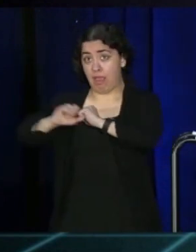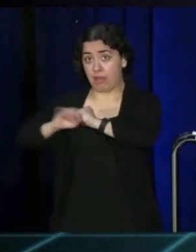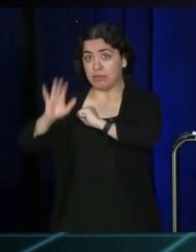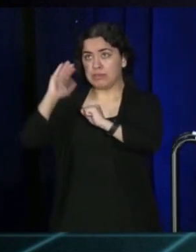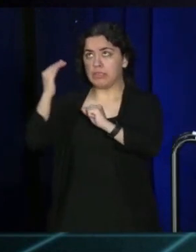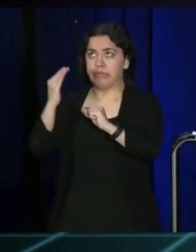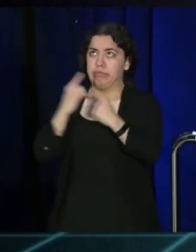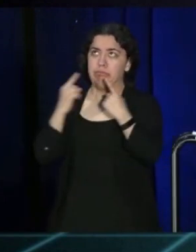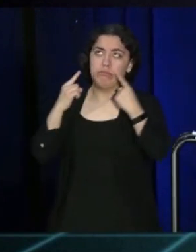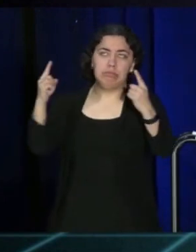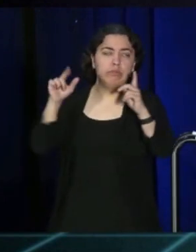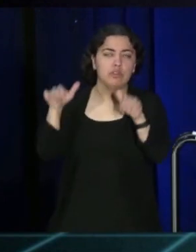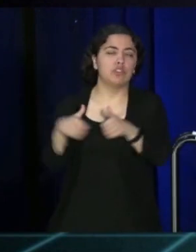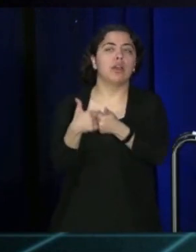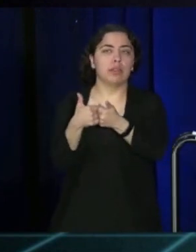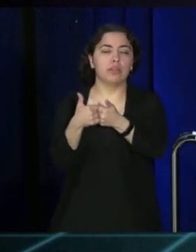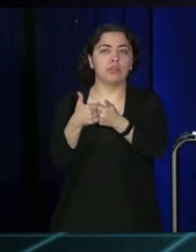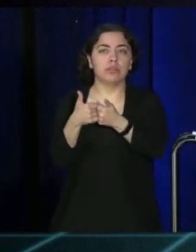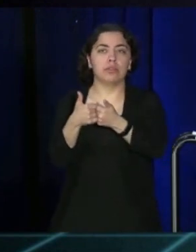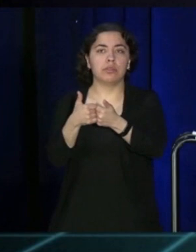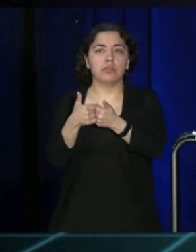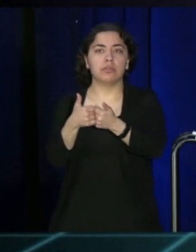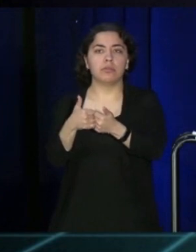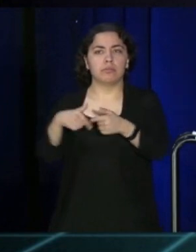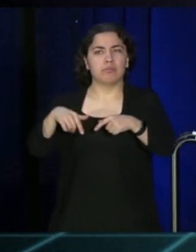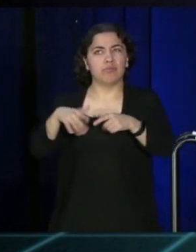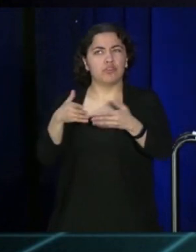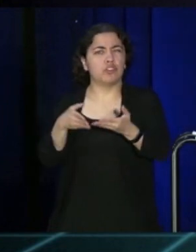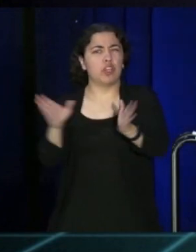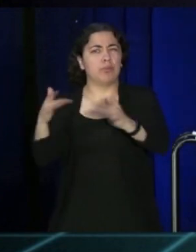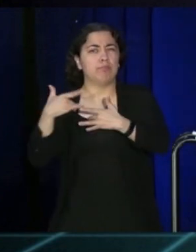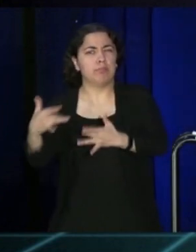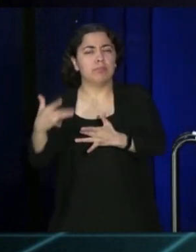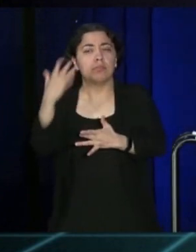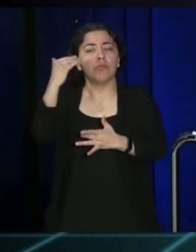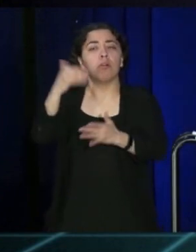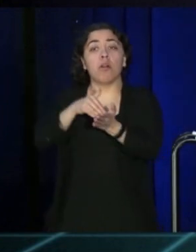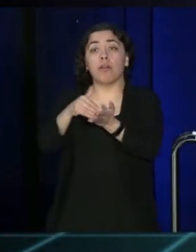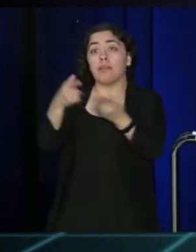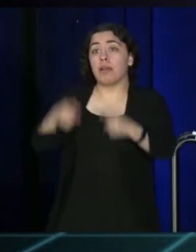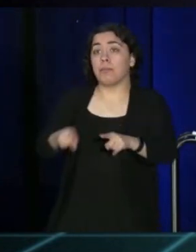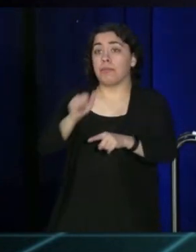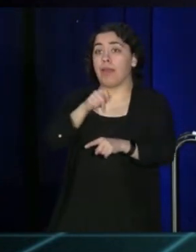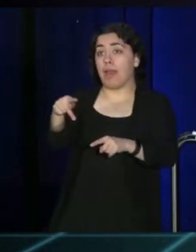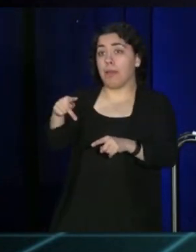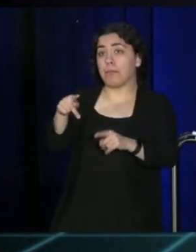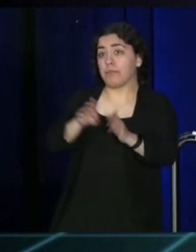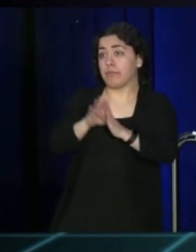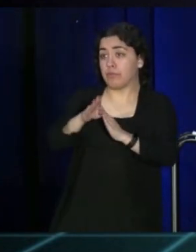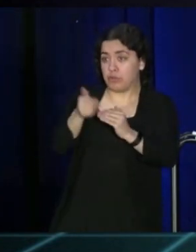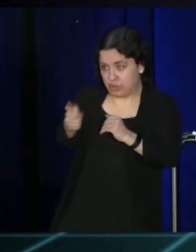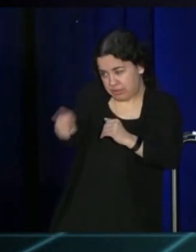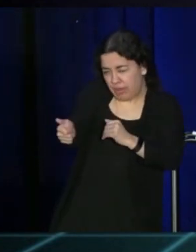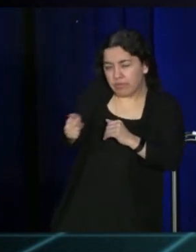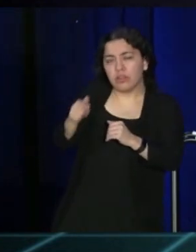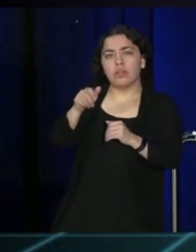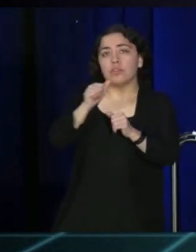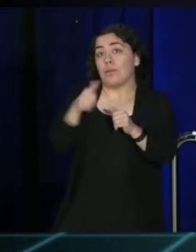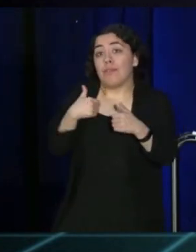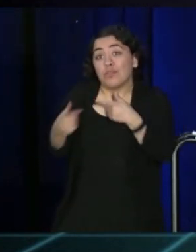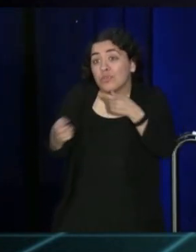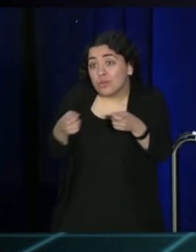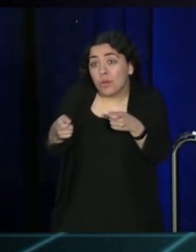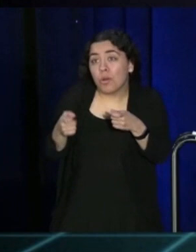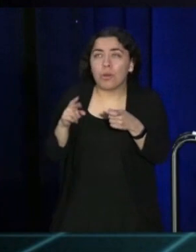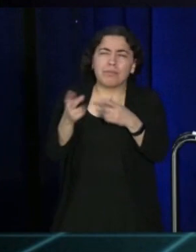notoriously challenging in this world because often you as the application developer, you don't have control or as much